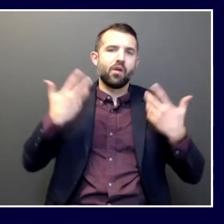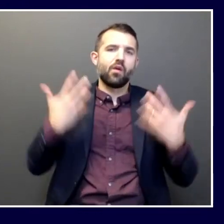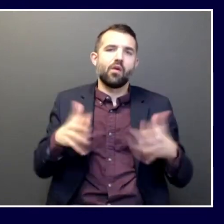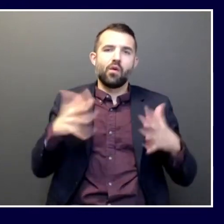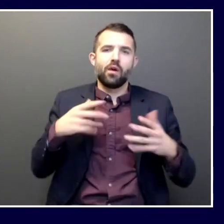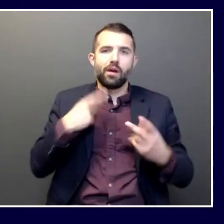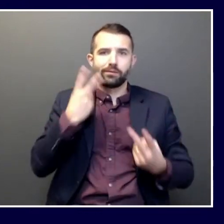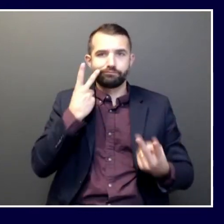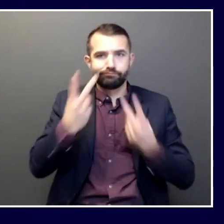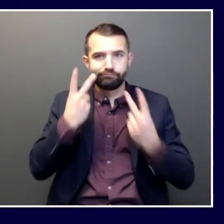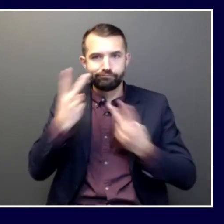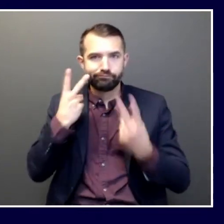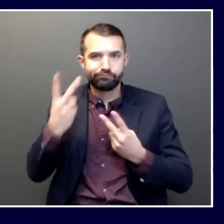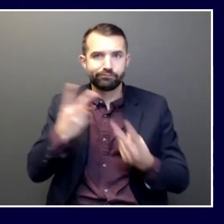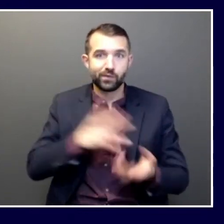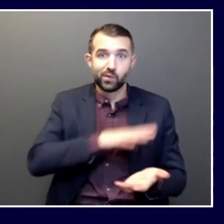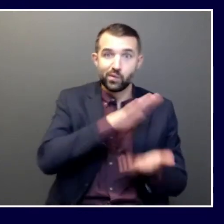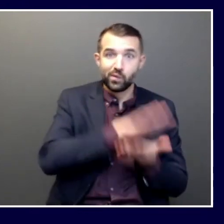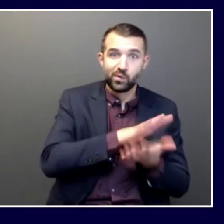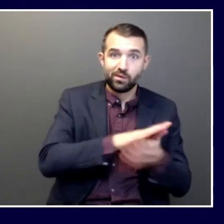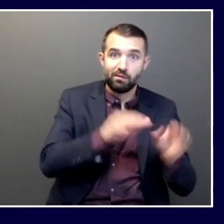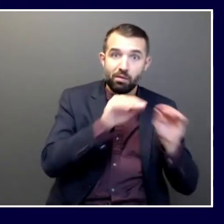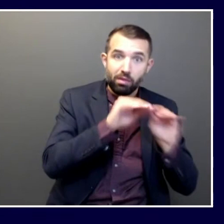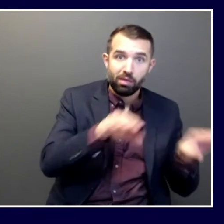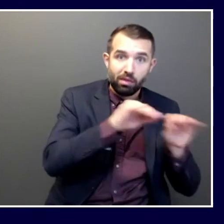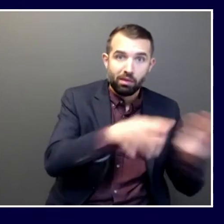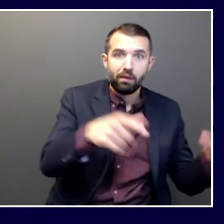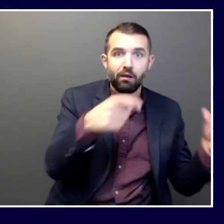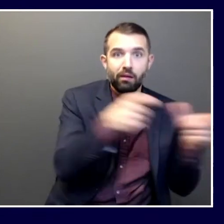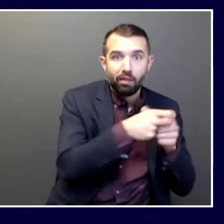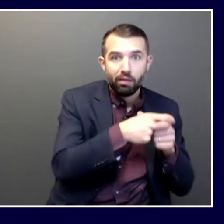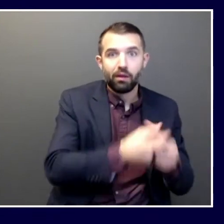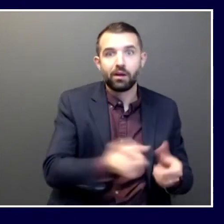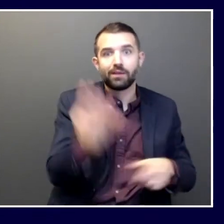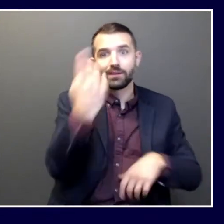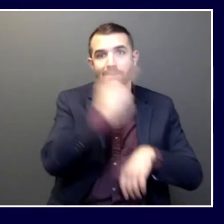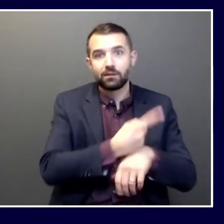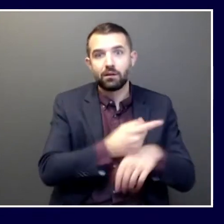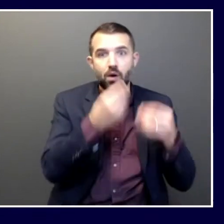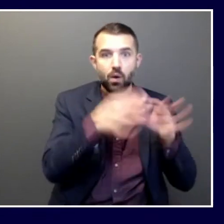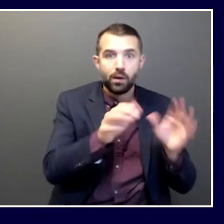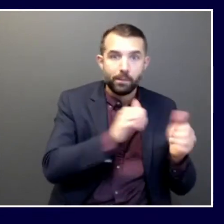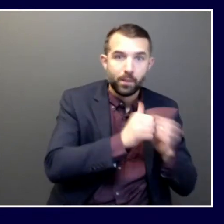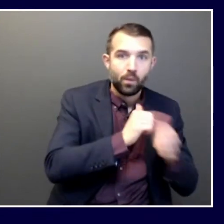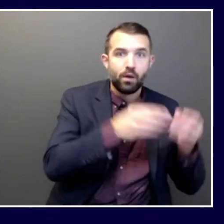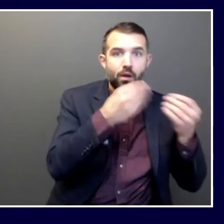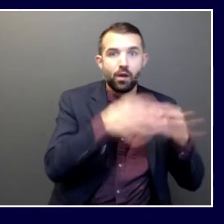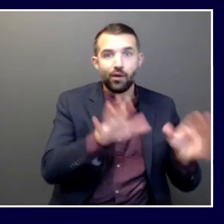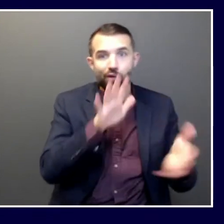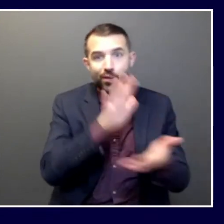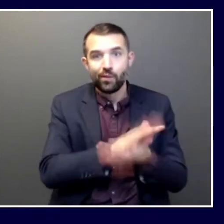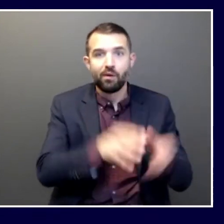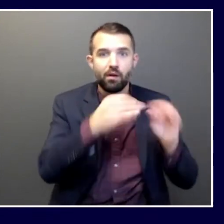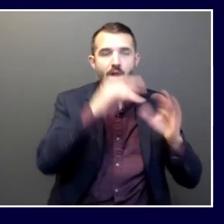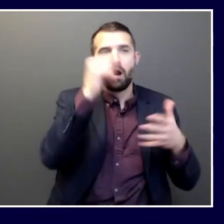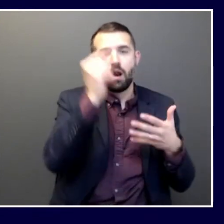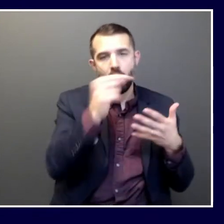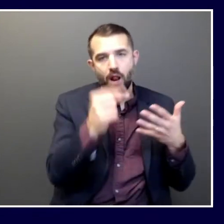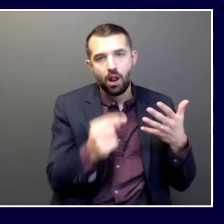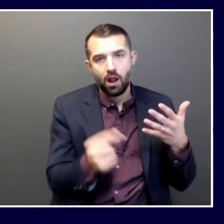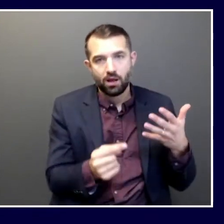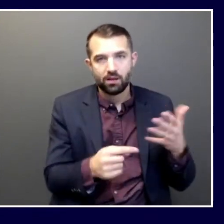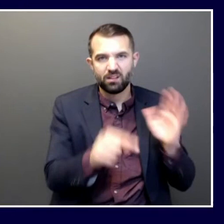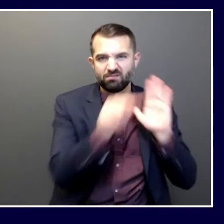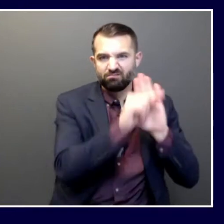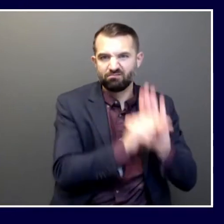number of cases, the number of days in quarantine, the lost sporting events. To me, the vaccine has been demonstrated